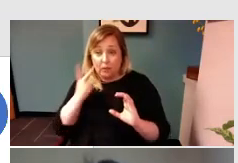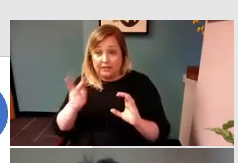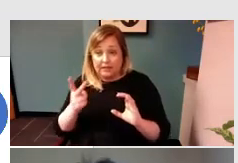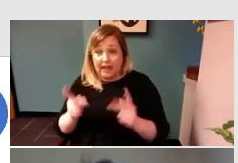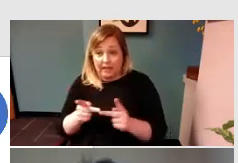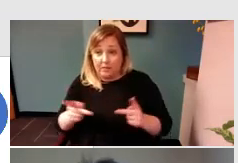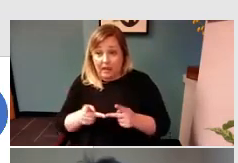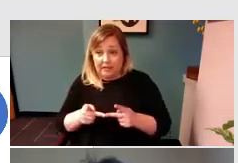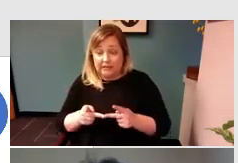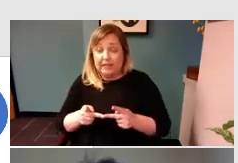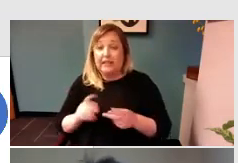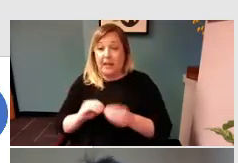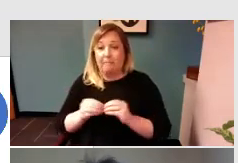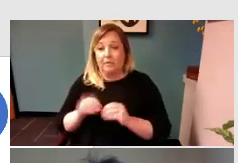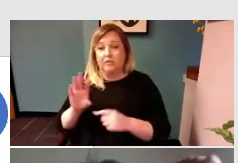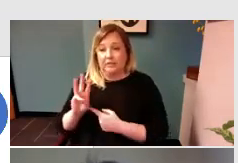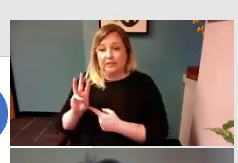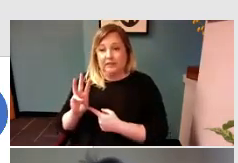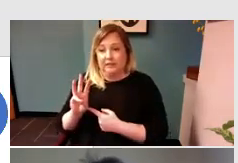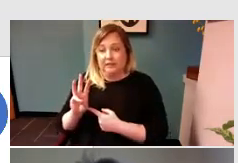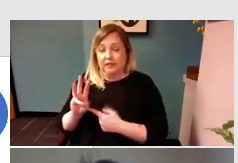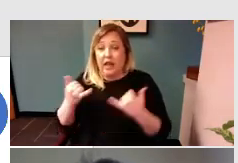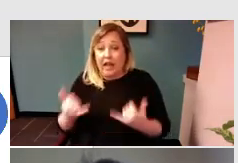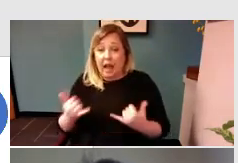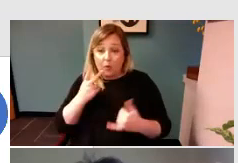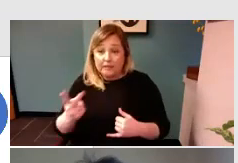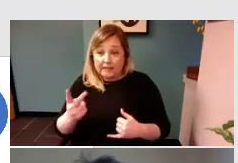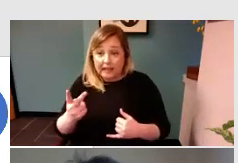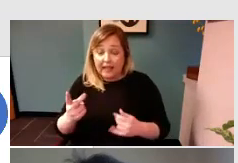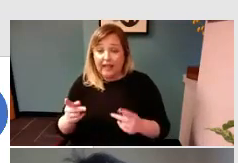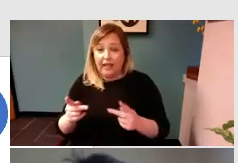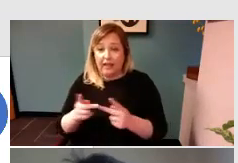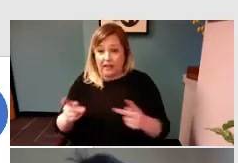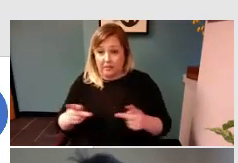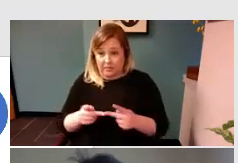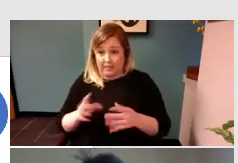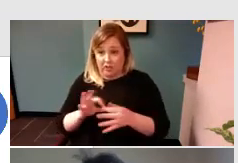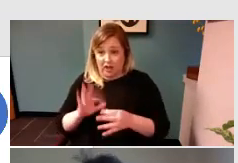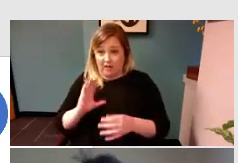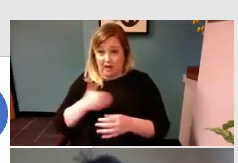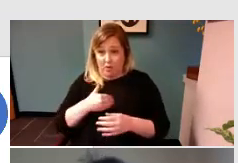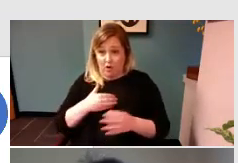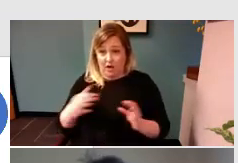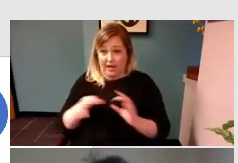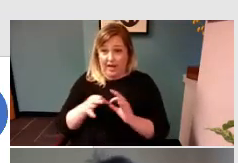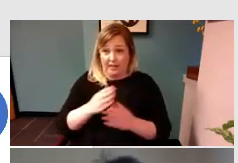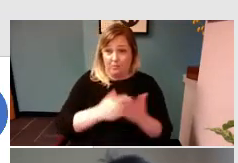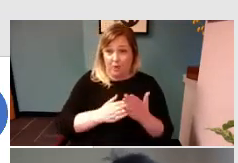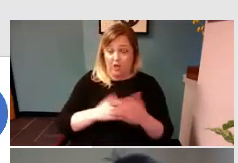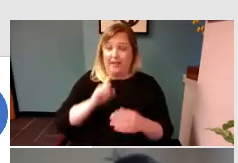we say that since the position of our connected component is a position that is before our